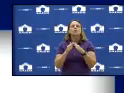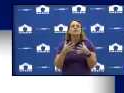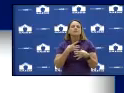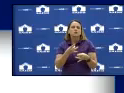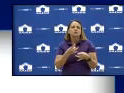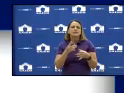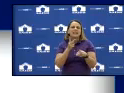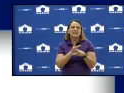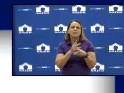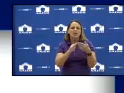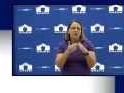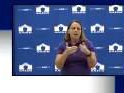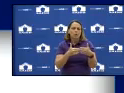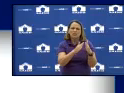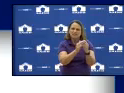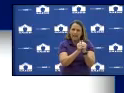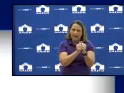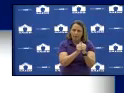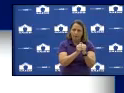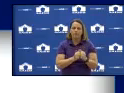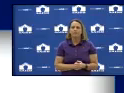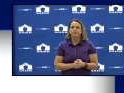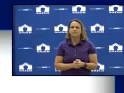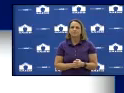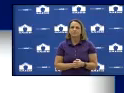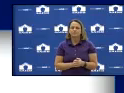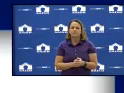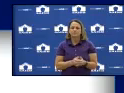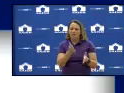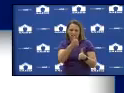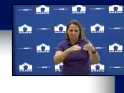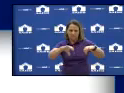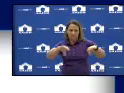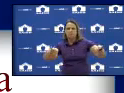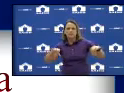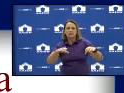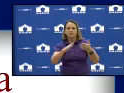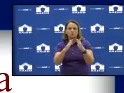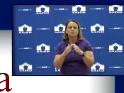neighborhoods together. So those are the additional criteria that we use when we redraw the maps.